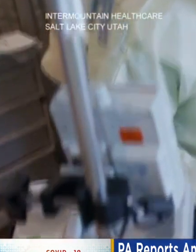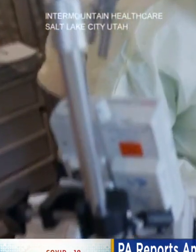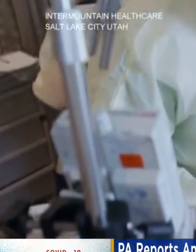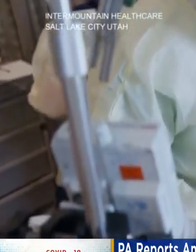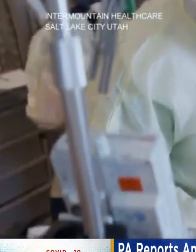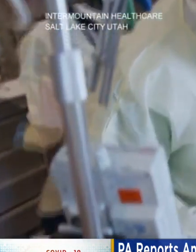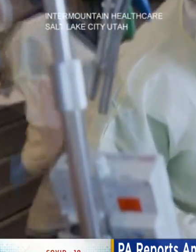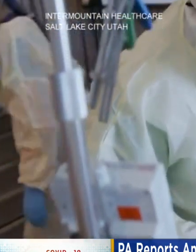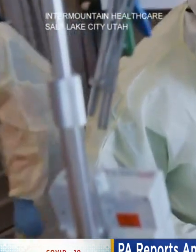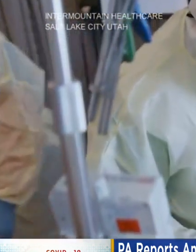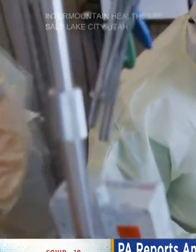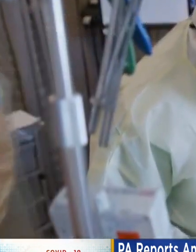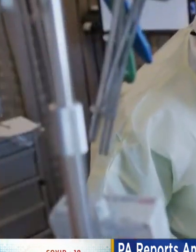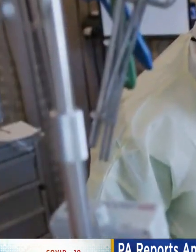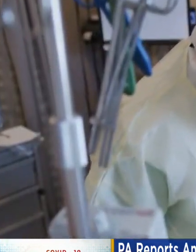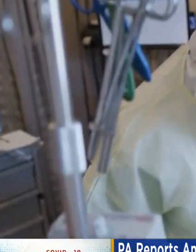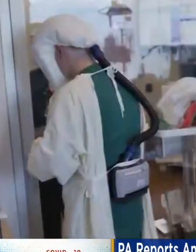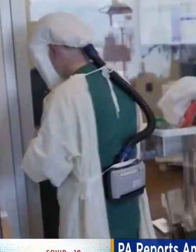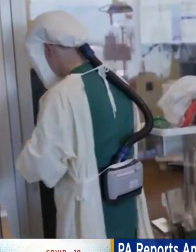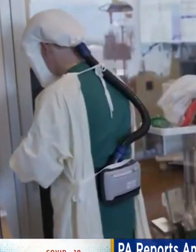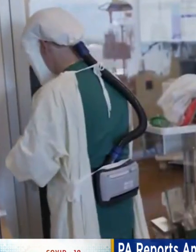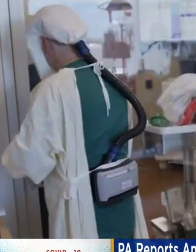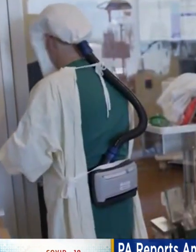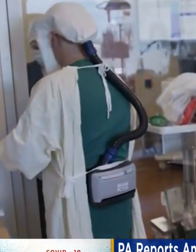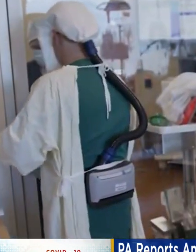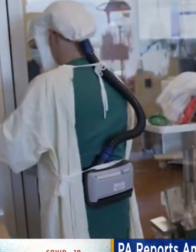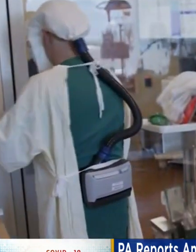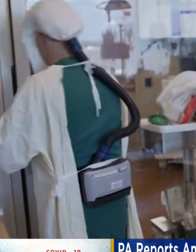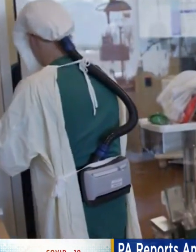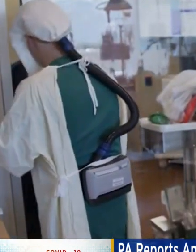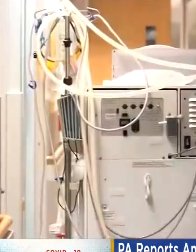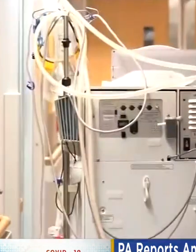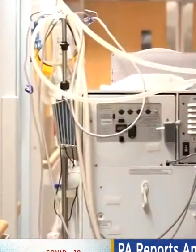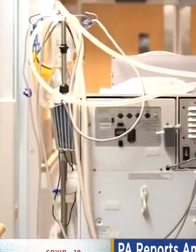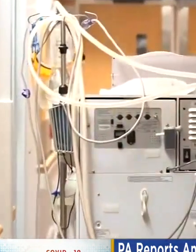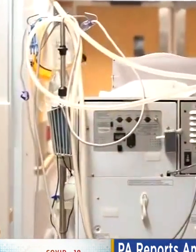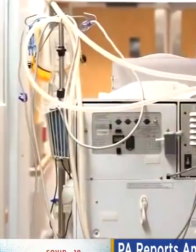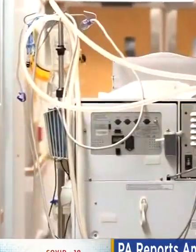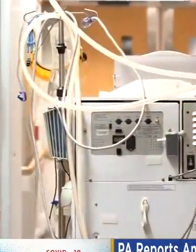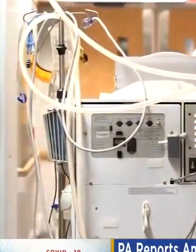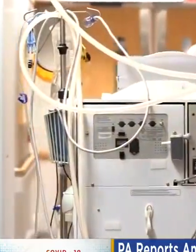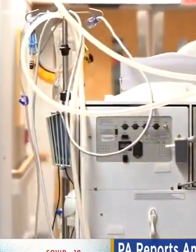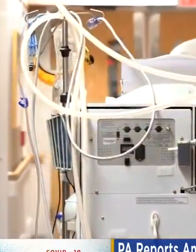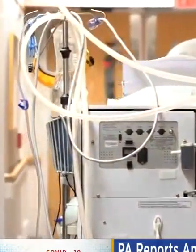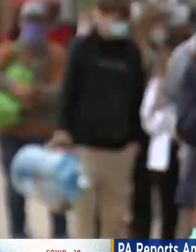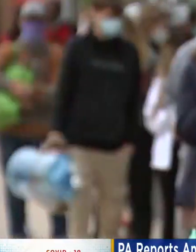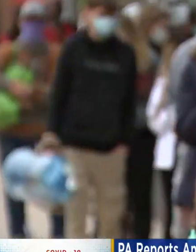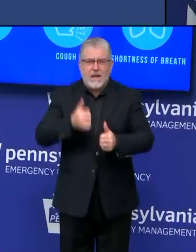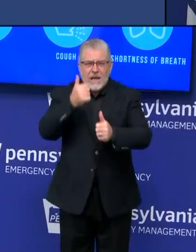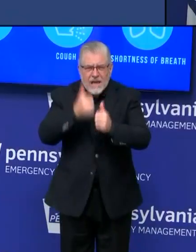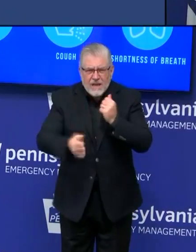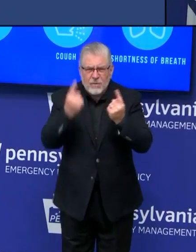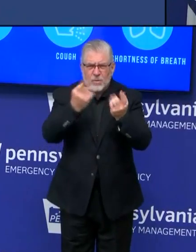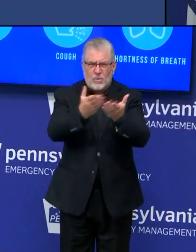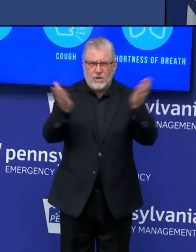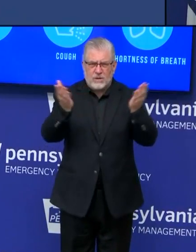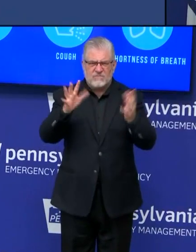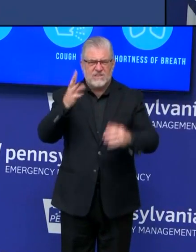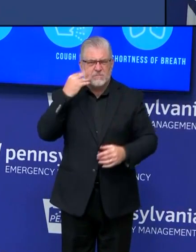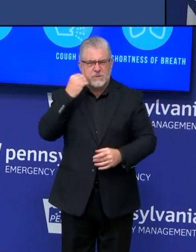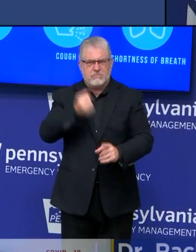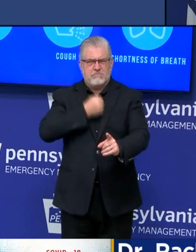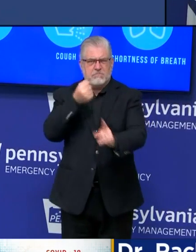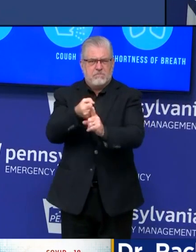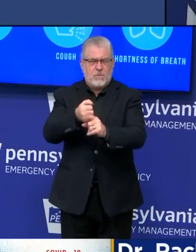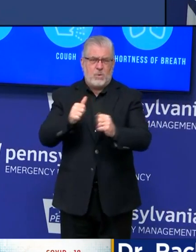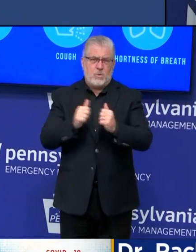this happening with the Pfizer vaccine going in front of the FDA December 10th and Moderna's the week after. We have to